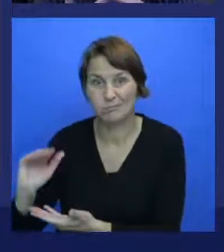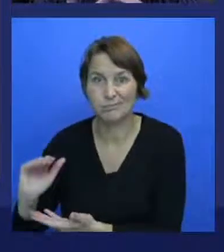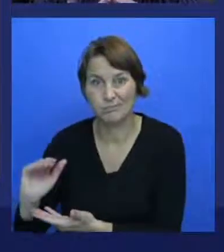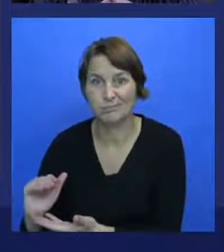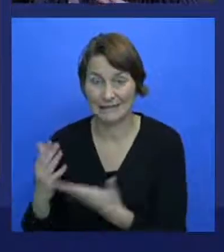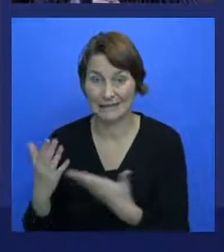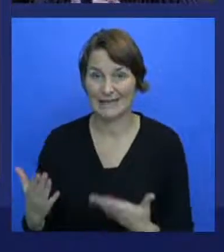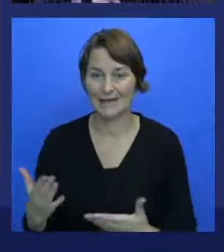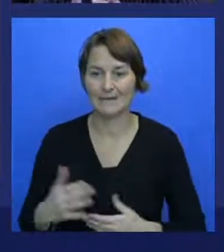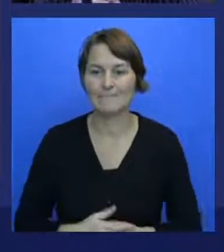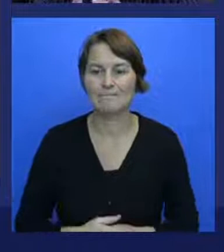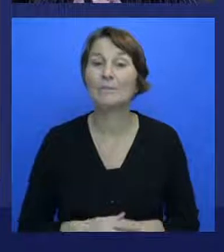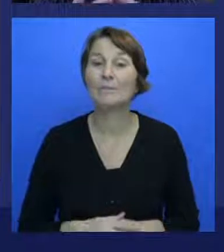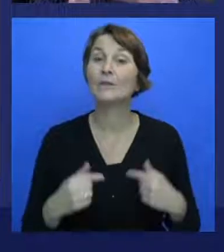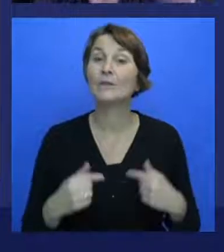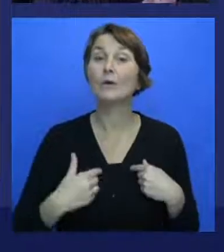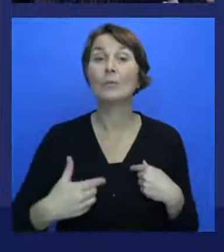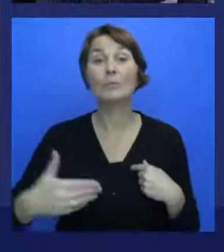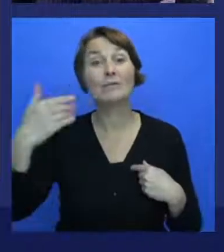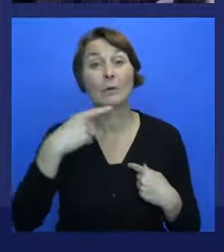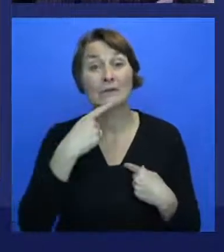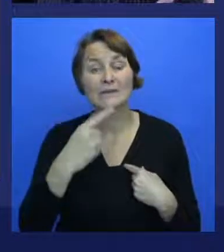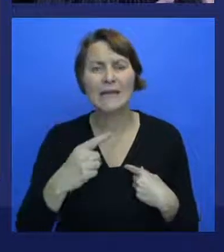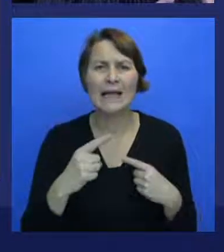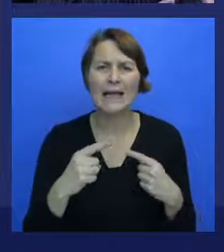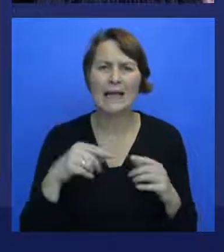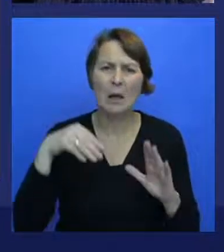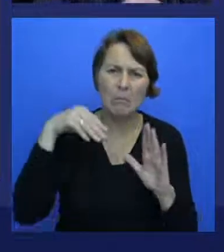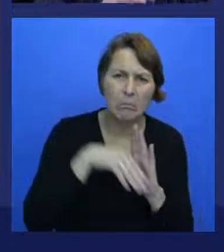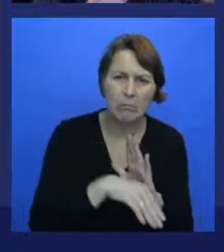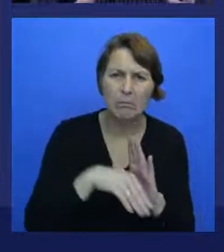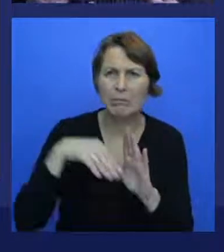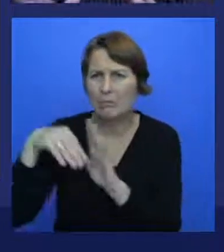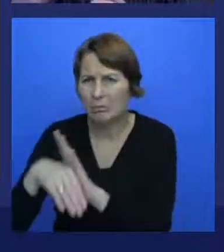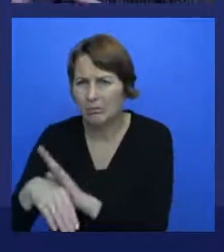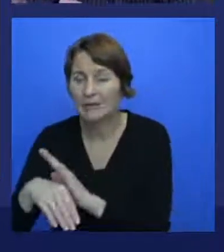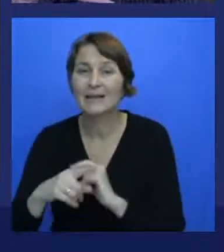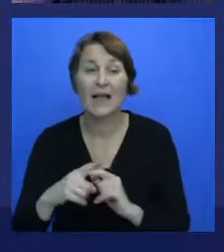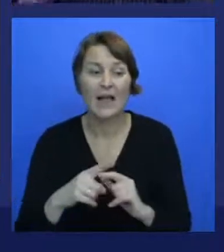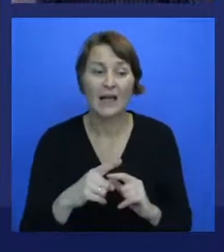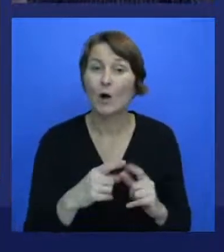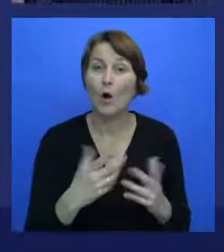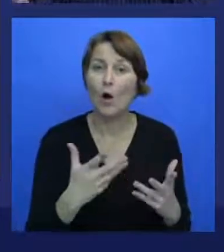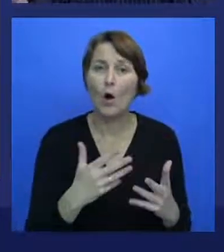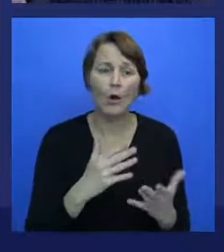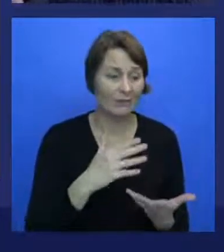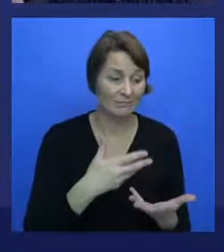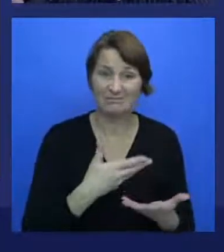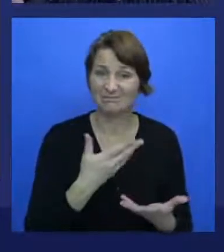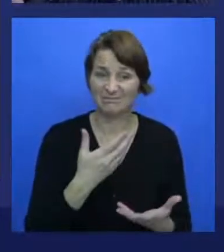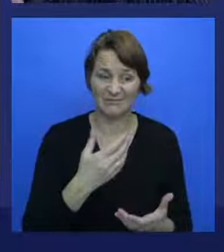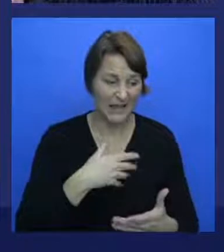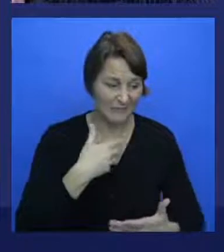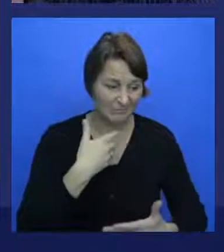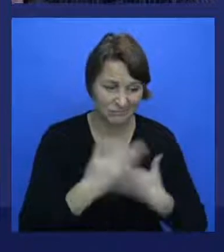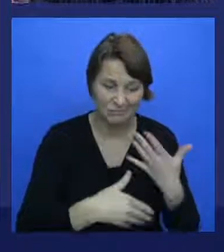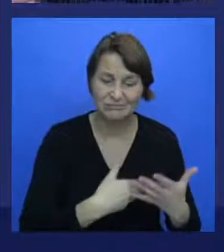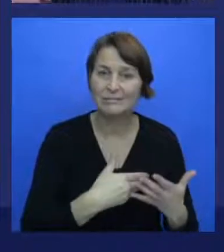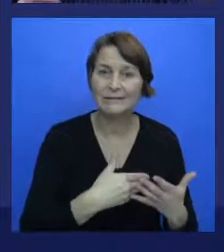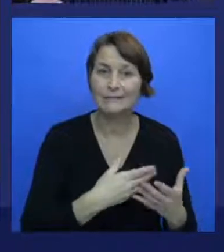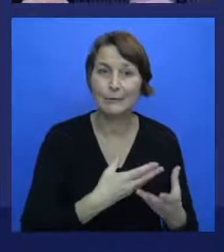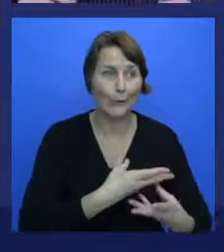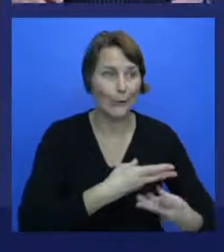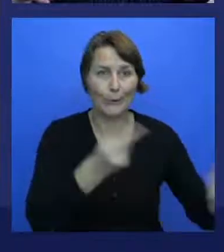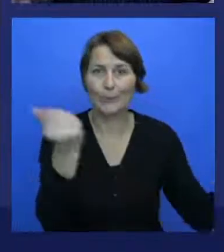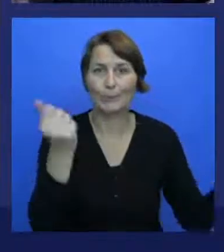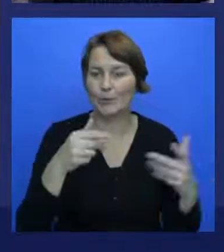the winters that I've talked about, it's not like the work disappeared, and it's not like work didn't continue. The rates changed. I think we've hit